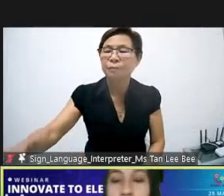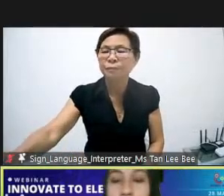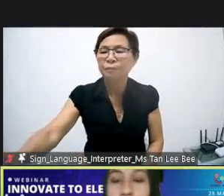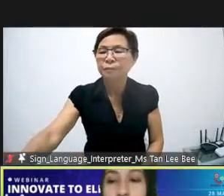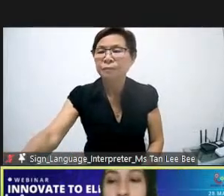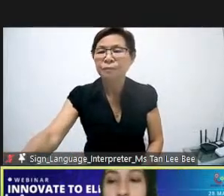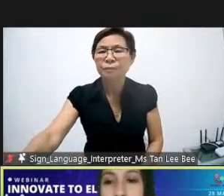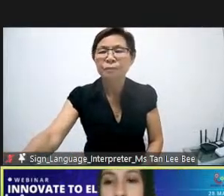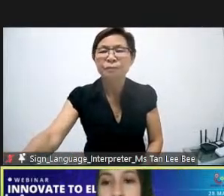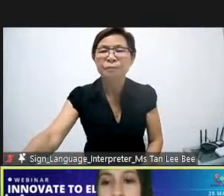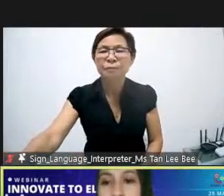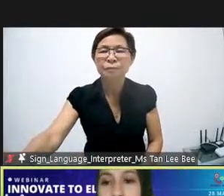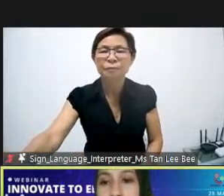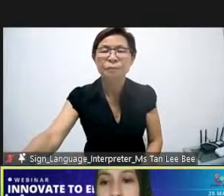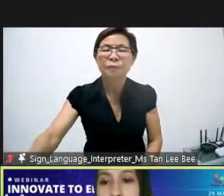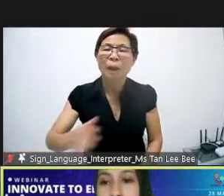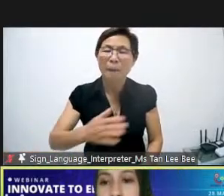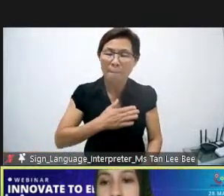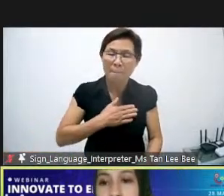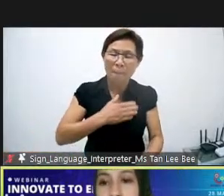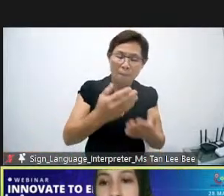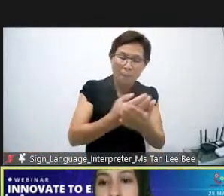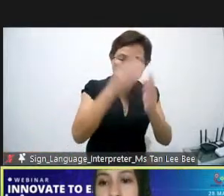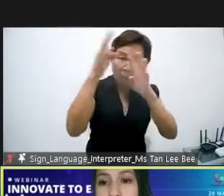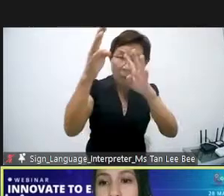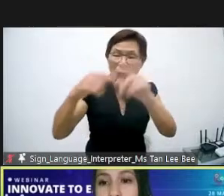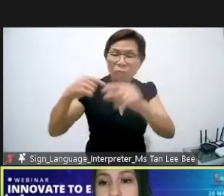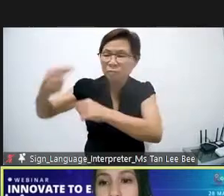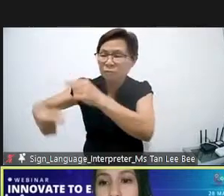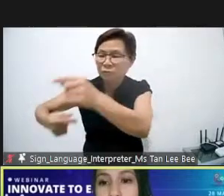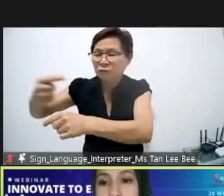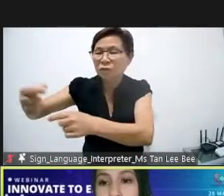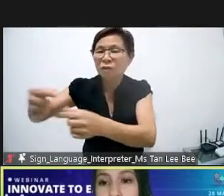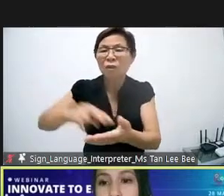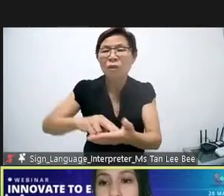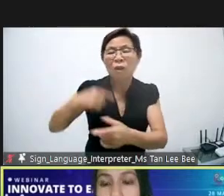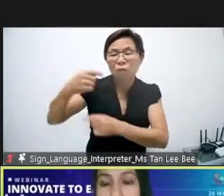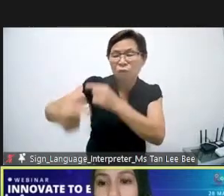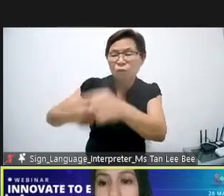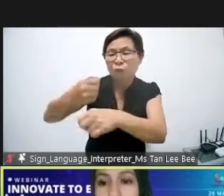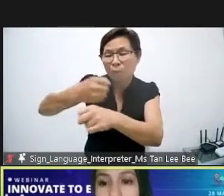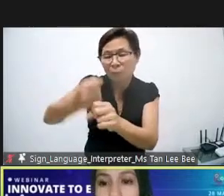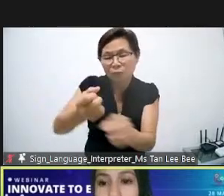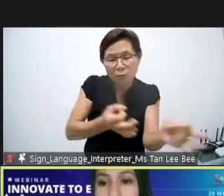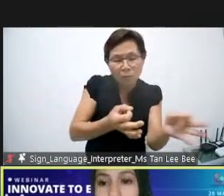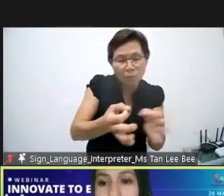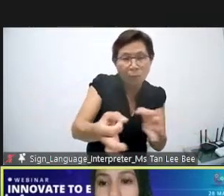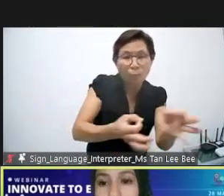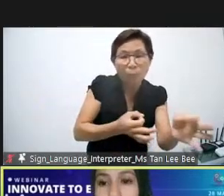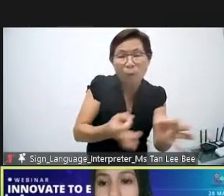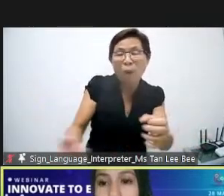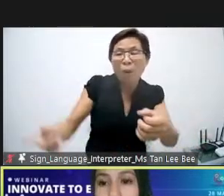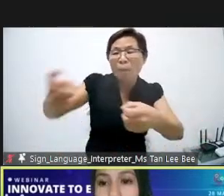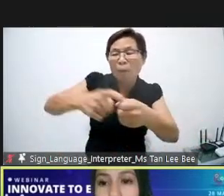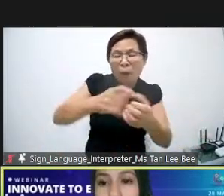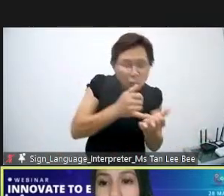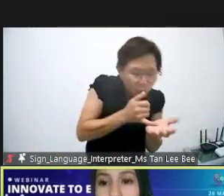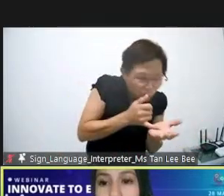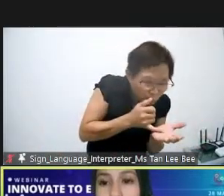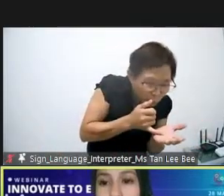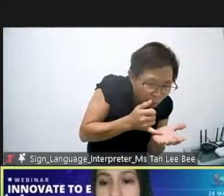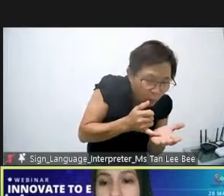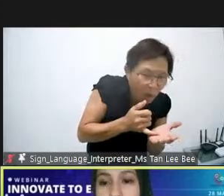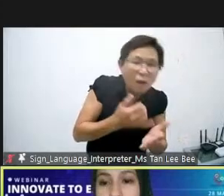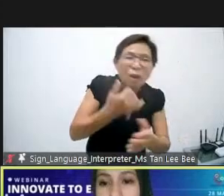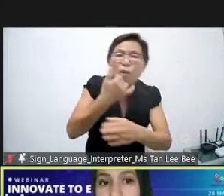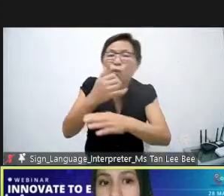There is my innovation, namely Generasi. Generasi are made to explain material about drug and additive abuse